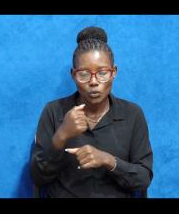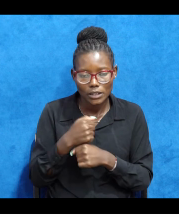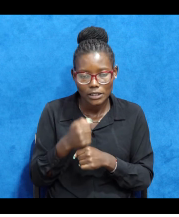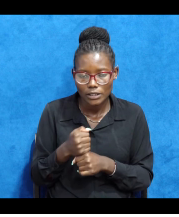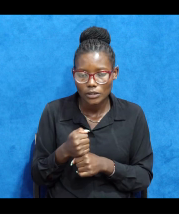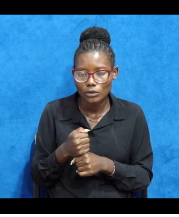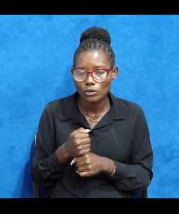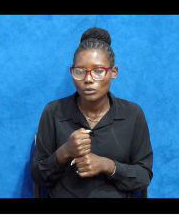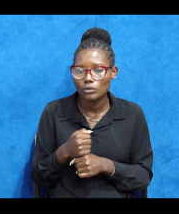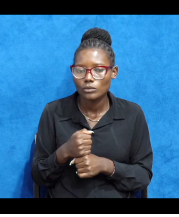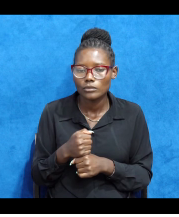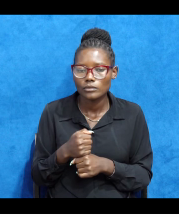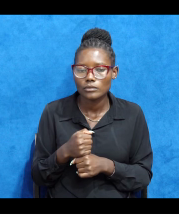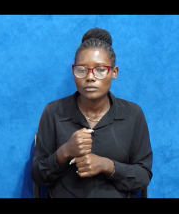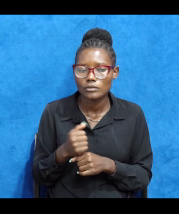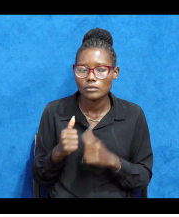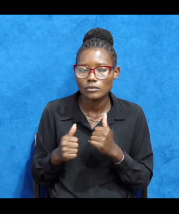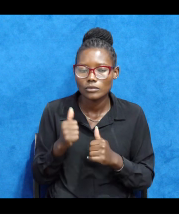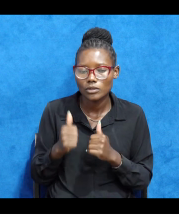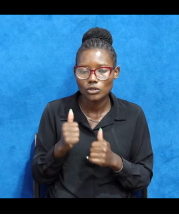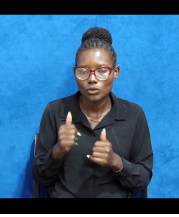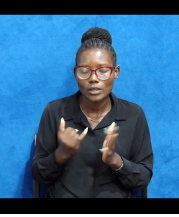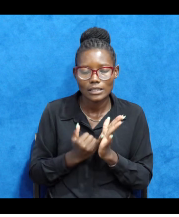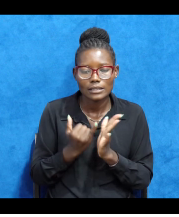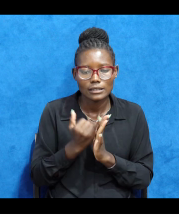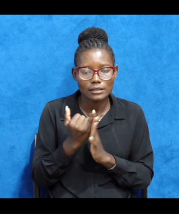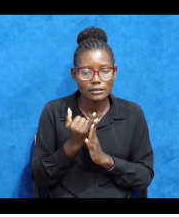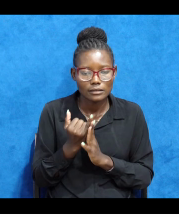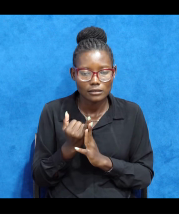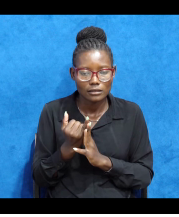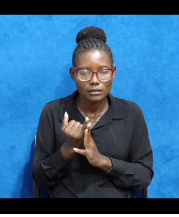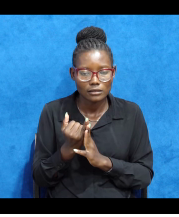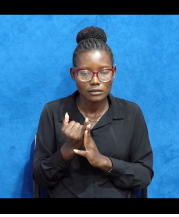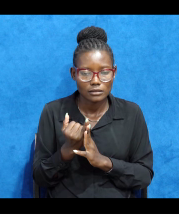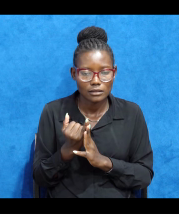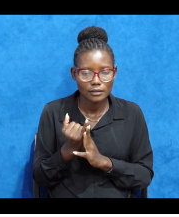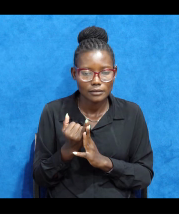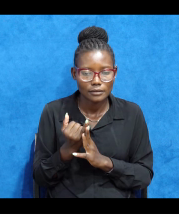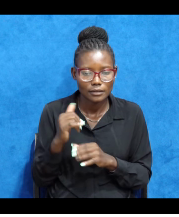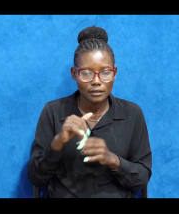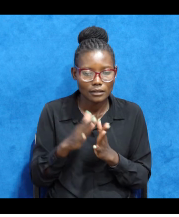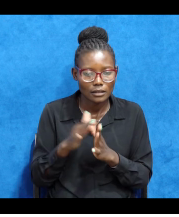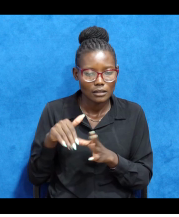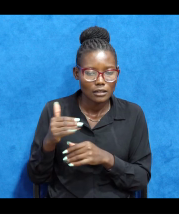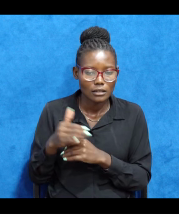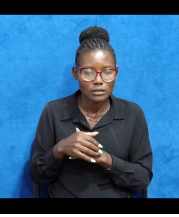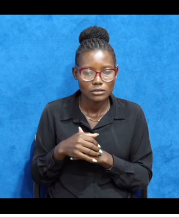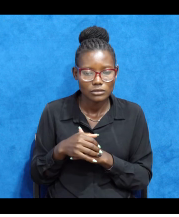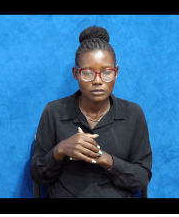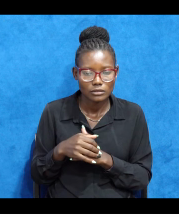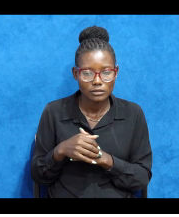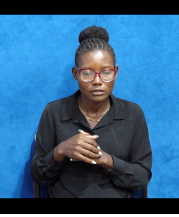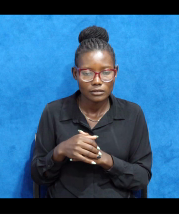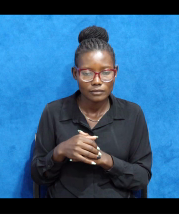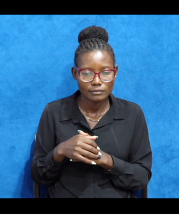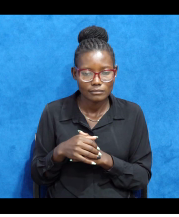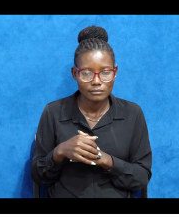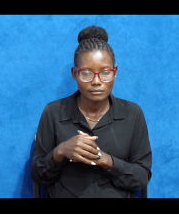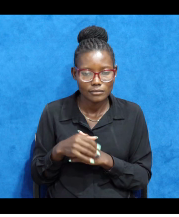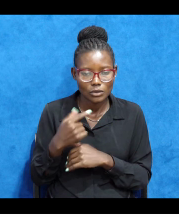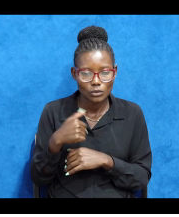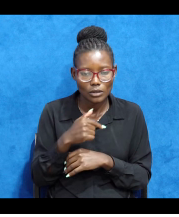of players in the game, or we can utilize drills that are going to emulate particular plays or moments in the game. So for instance, some things